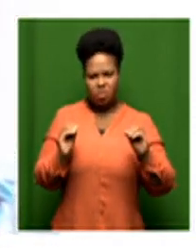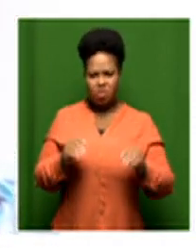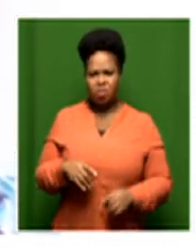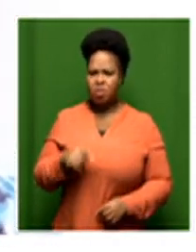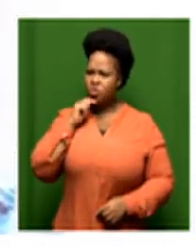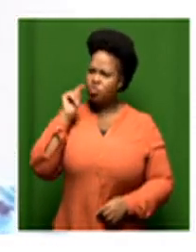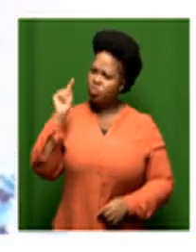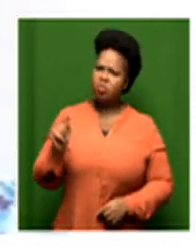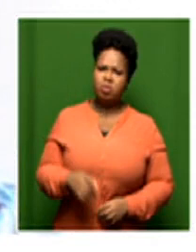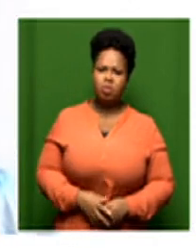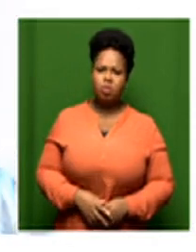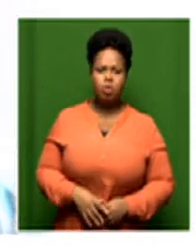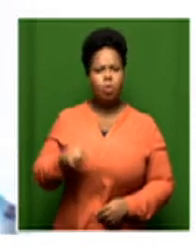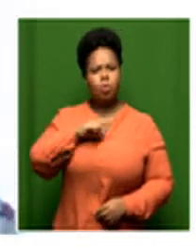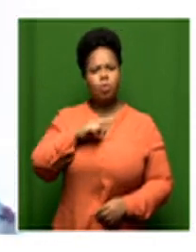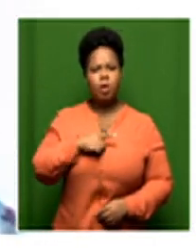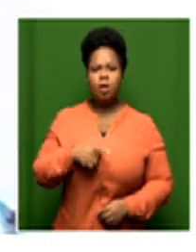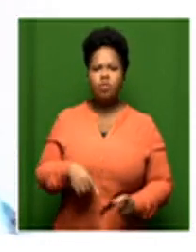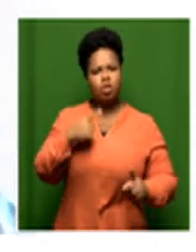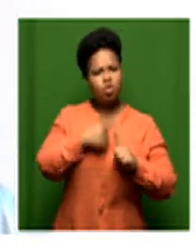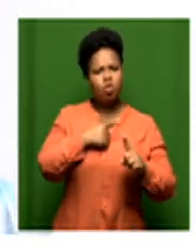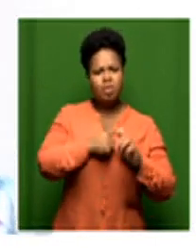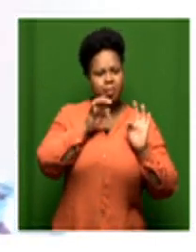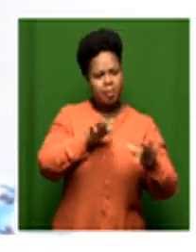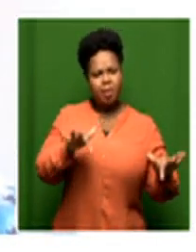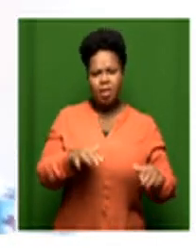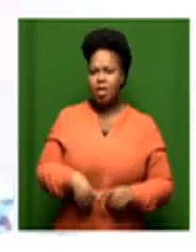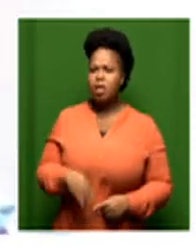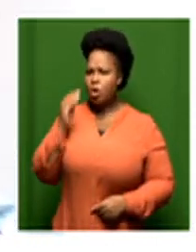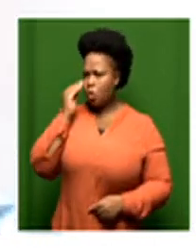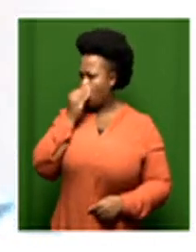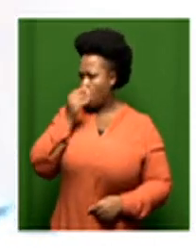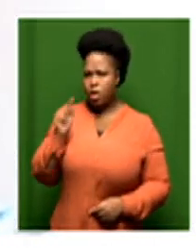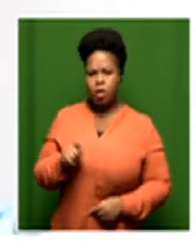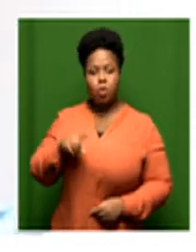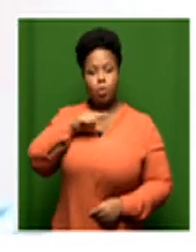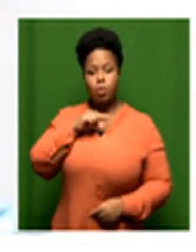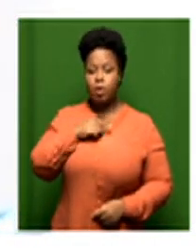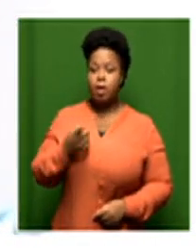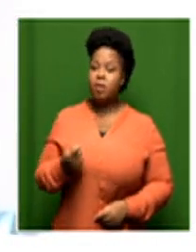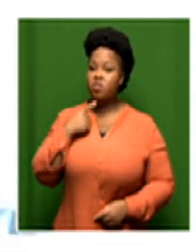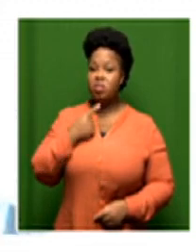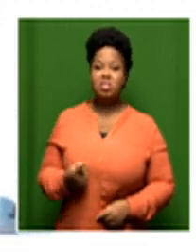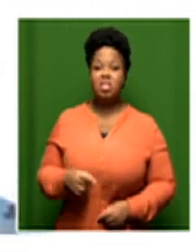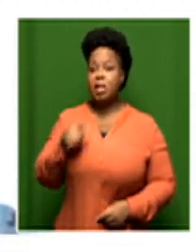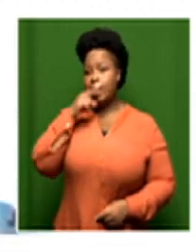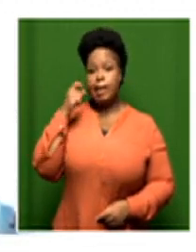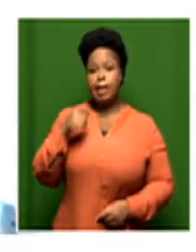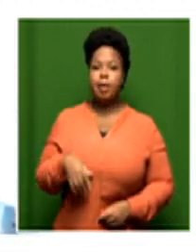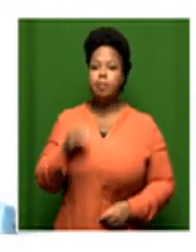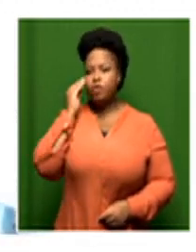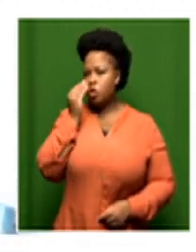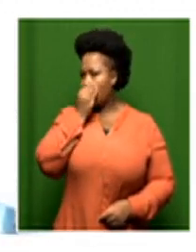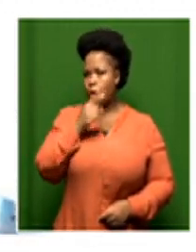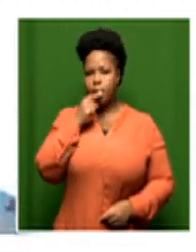injustice, both to the Khois and the Xhosas, to say the origin of this name is